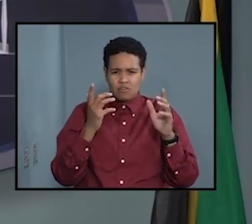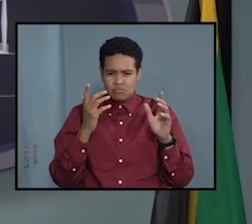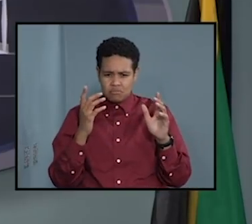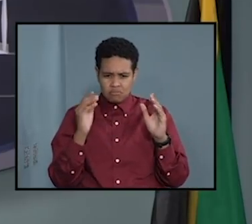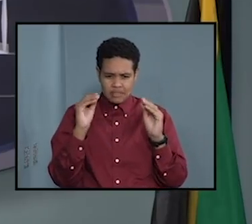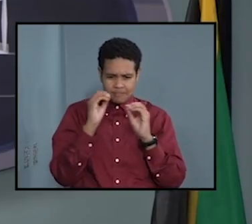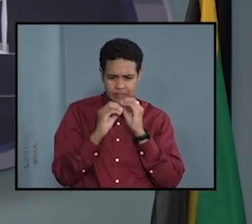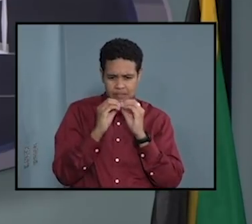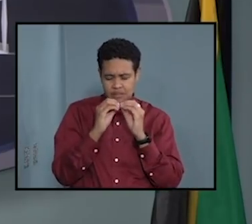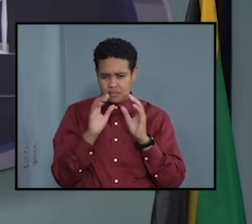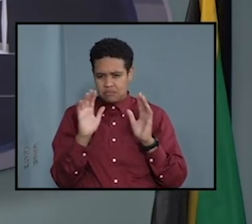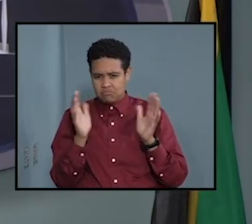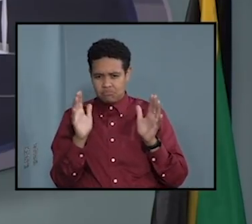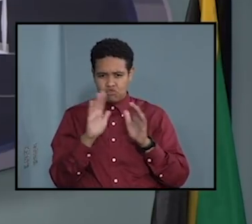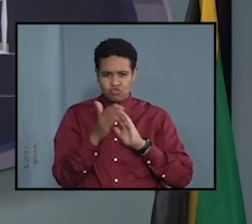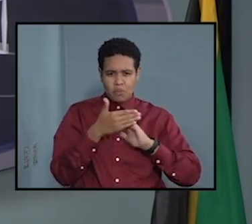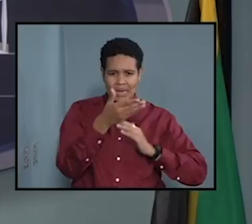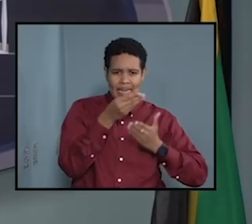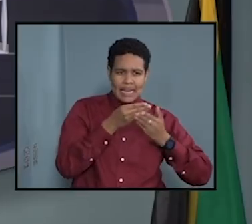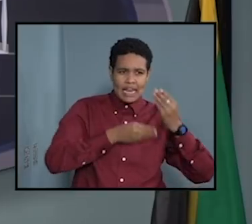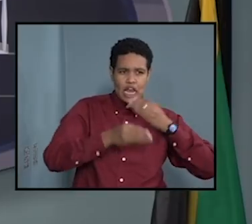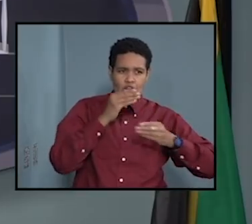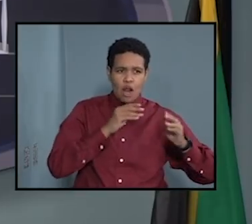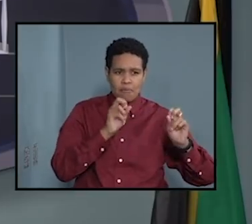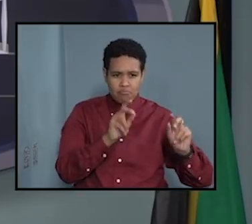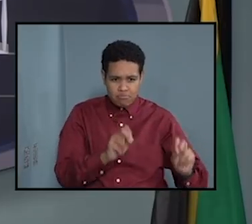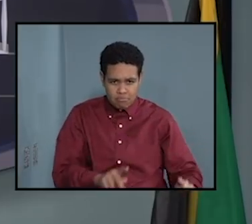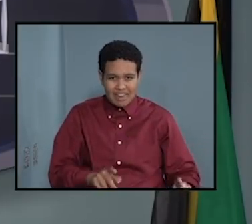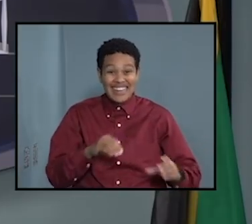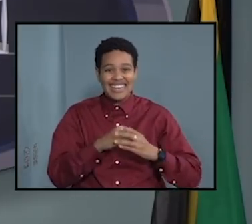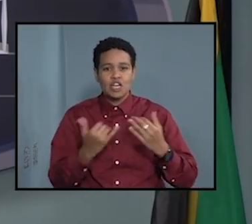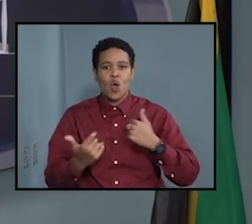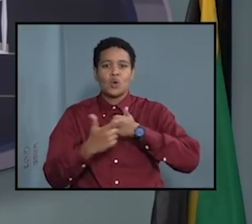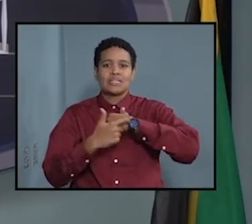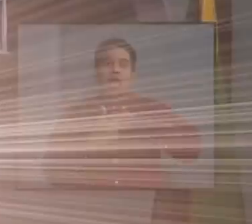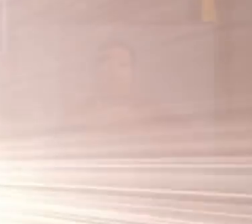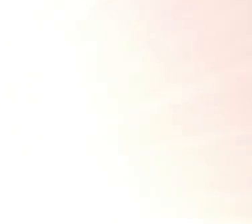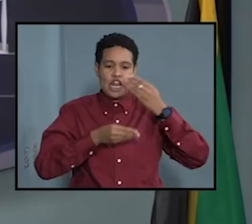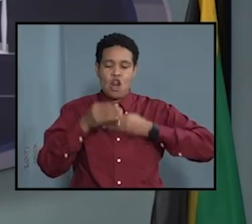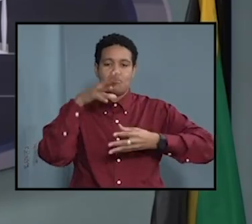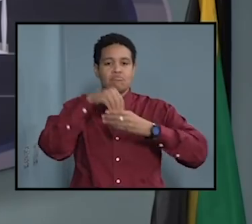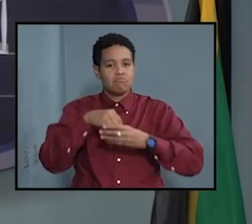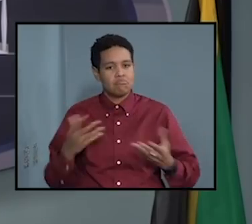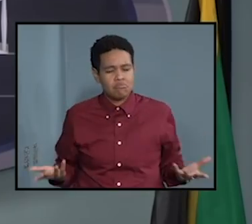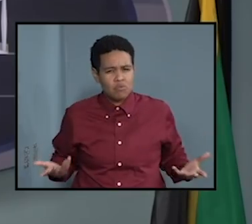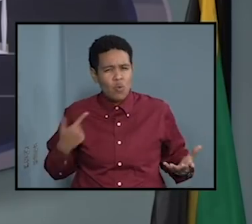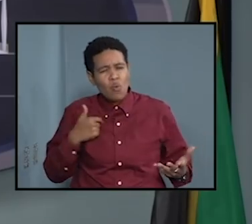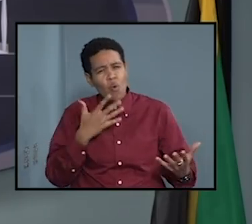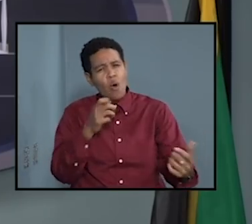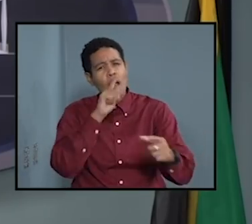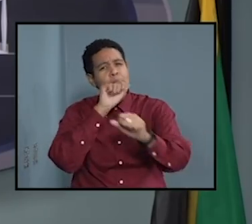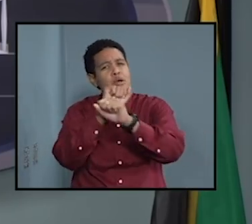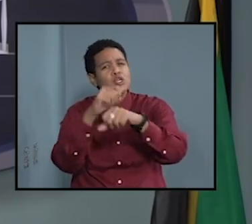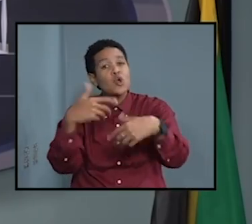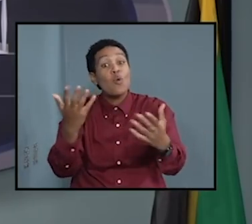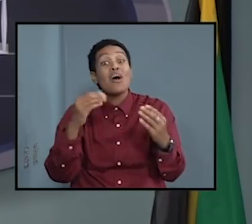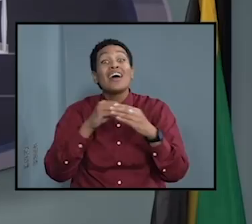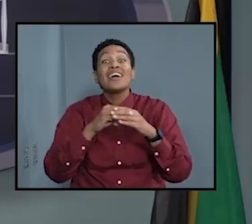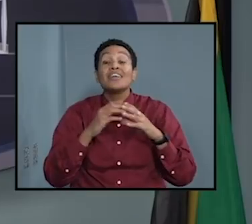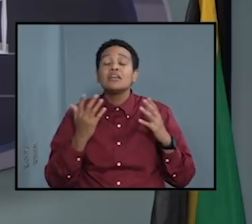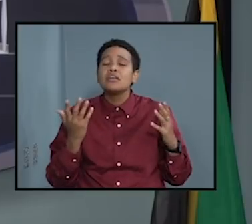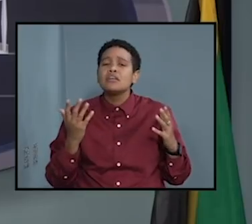around Jamaica's economic recovery in this time of the COVID pandemic. We want to make sure that in all